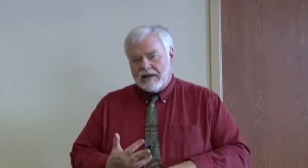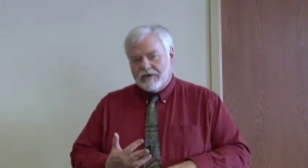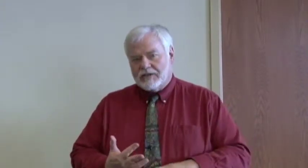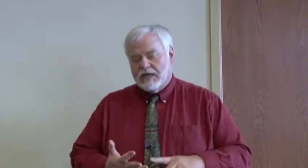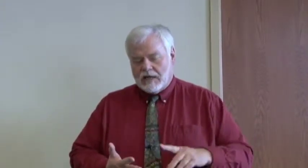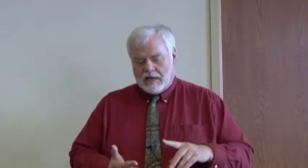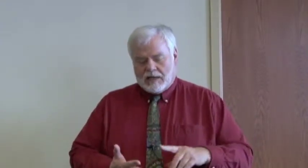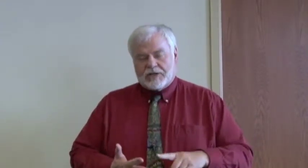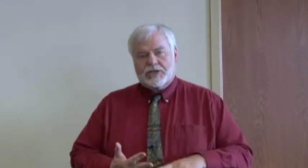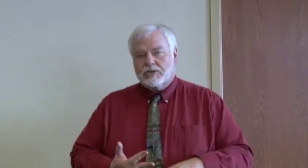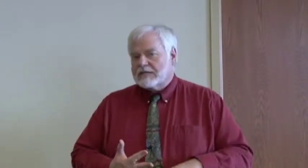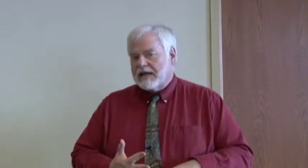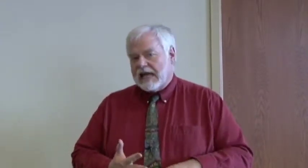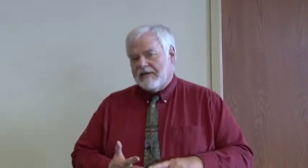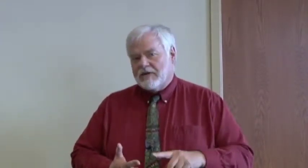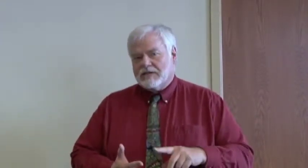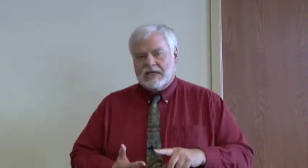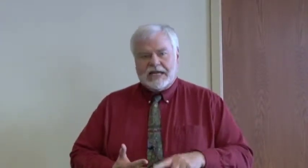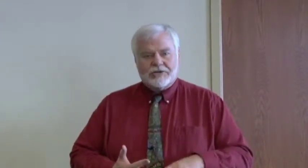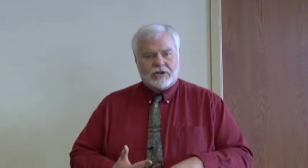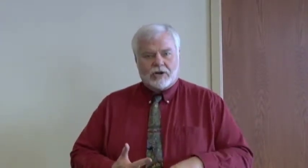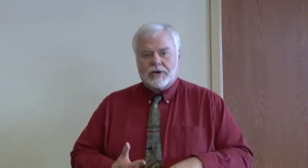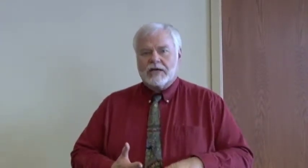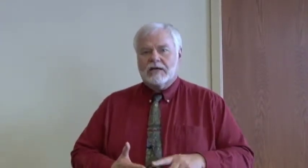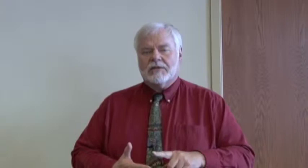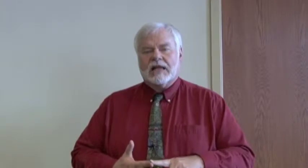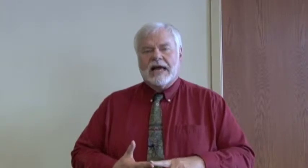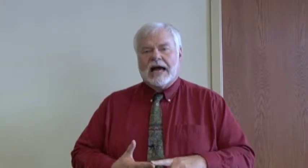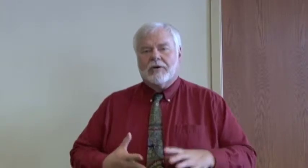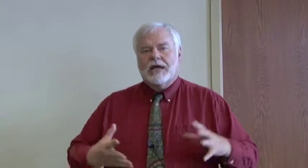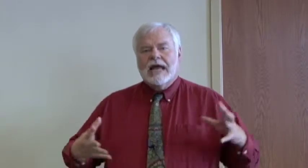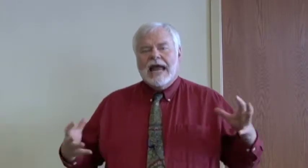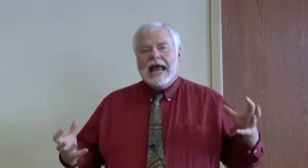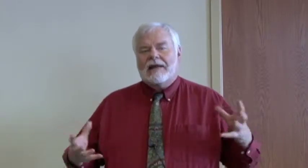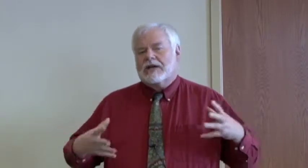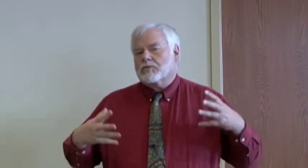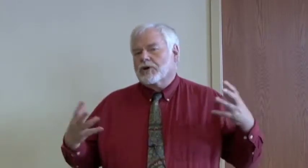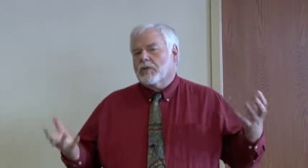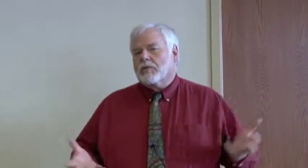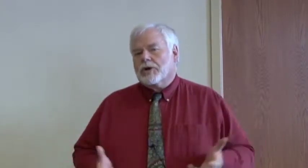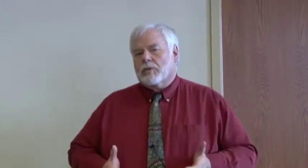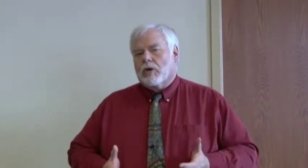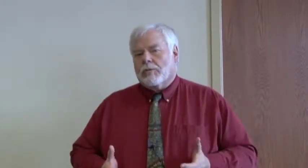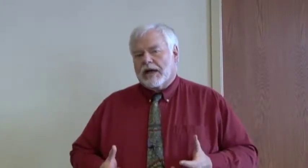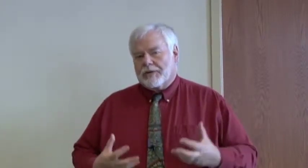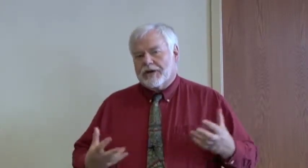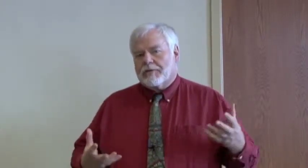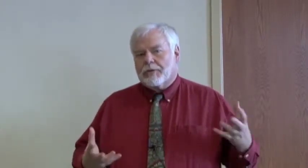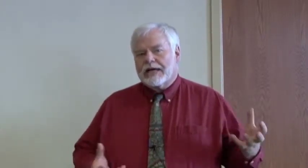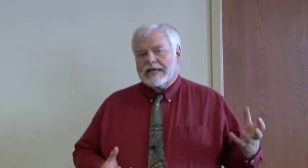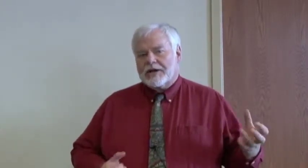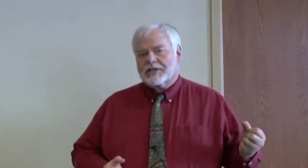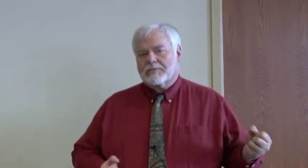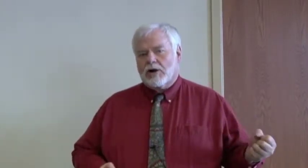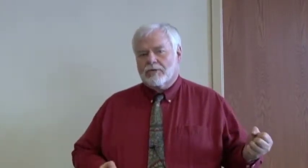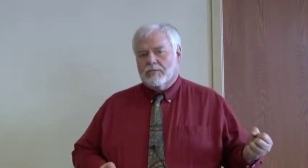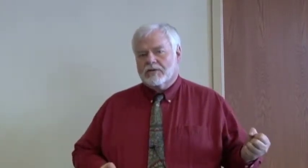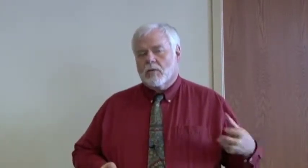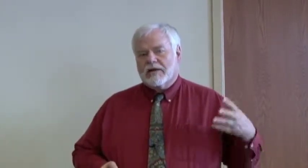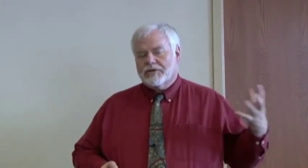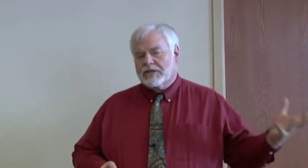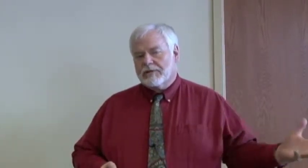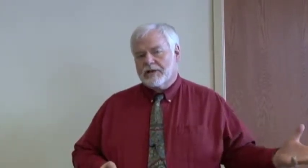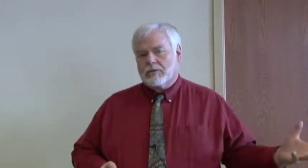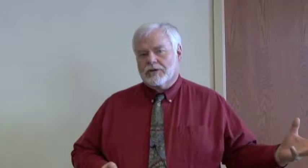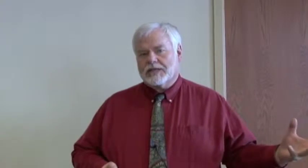her behaviors, the students' behaviors, the nature of the curriculum, the layout, and because we're going to role play. We're then going to break down into small groups.